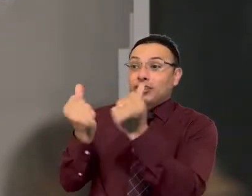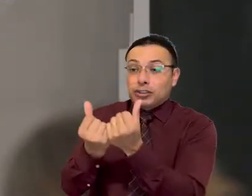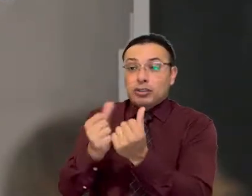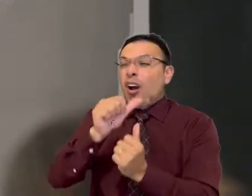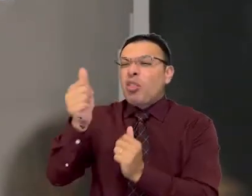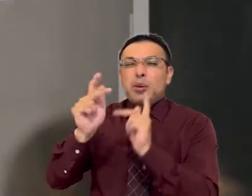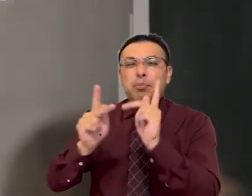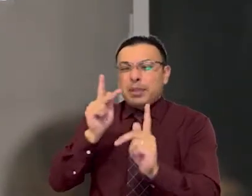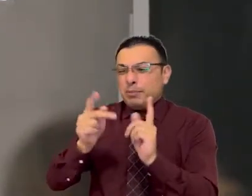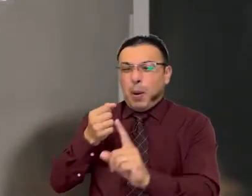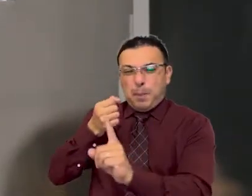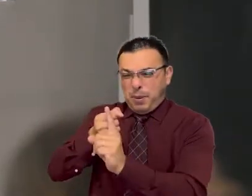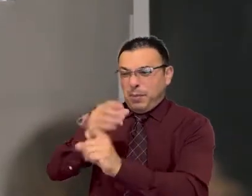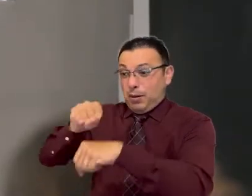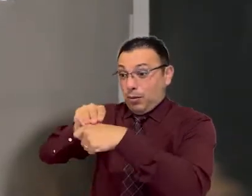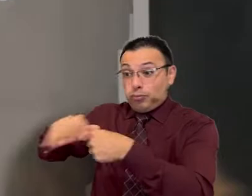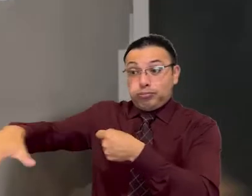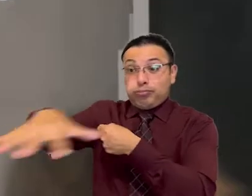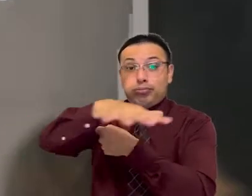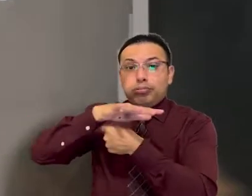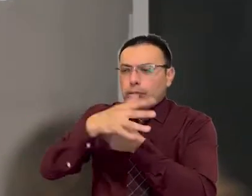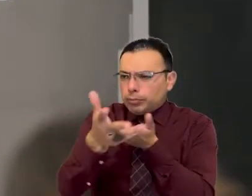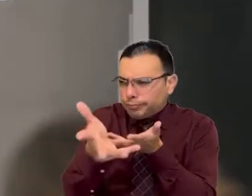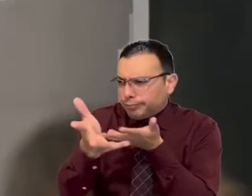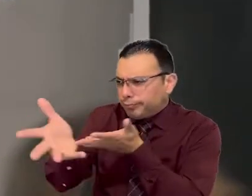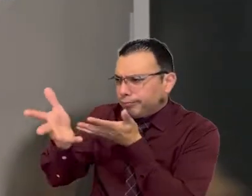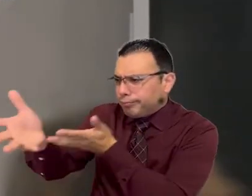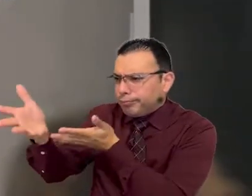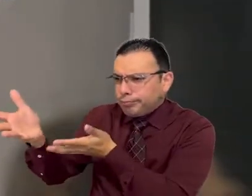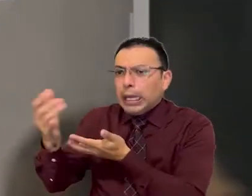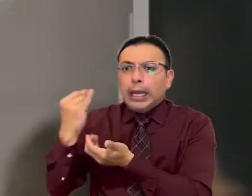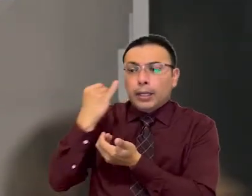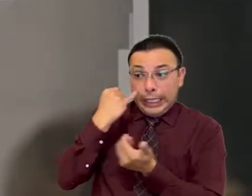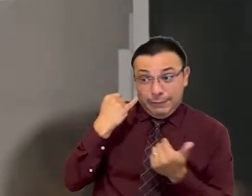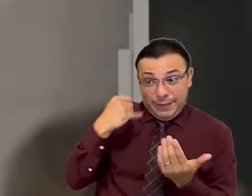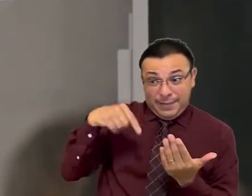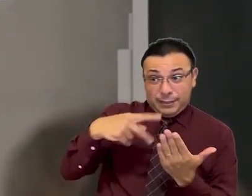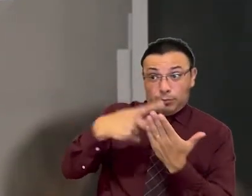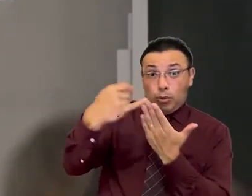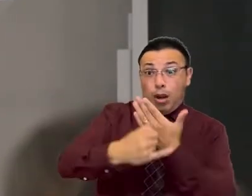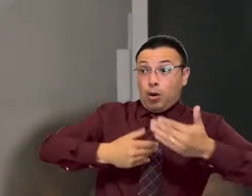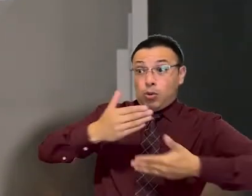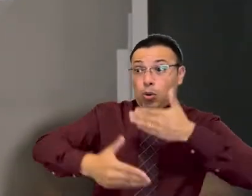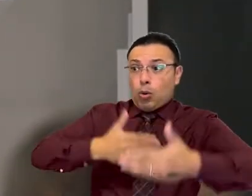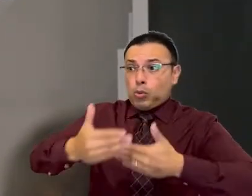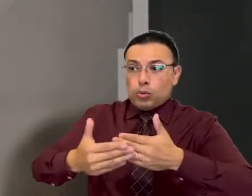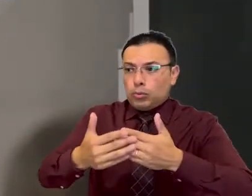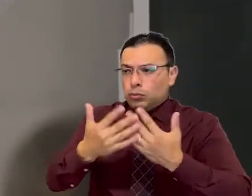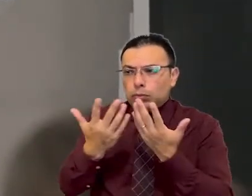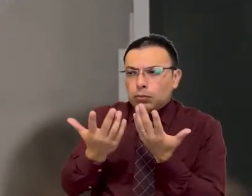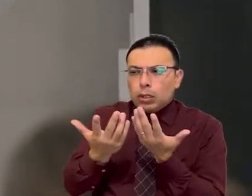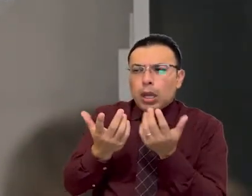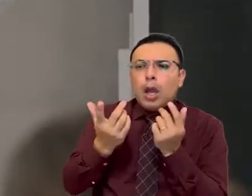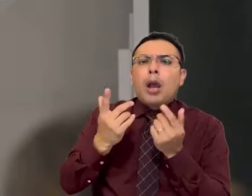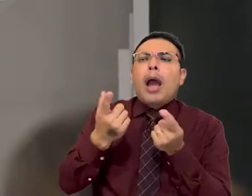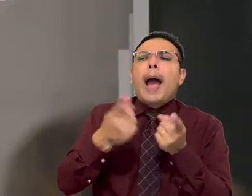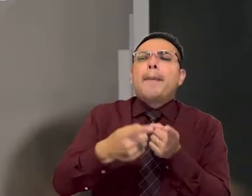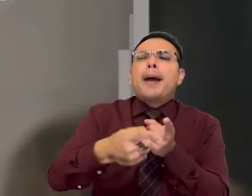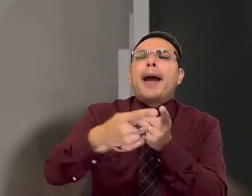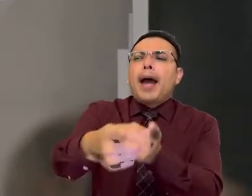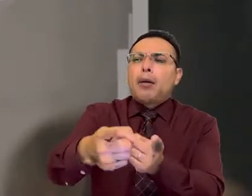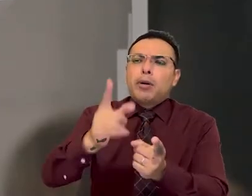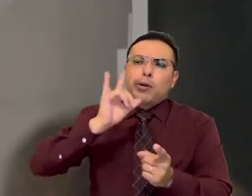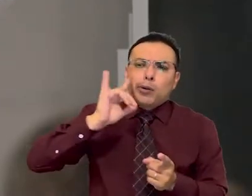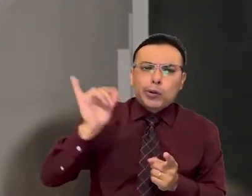understand any implications it might have on our plans, as well as what implications it may have for other uses